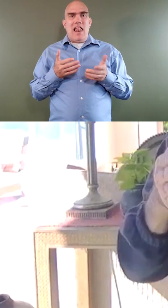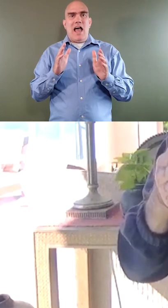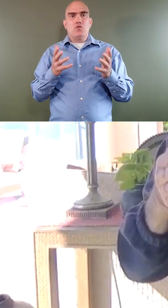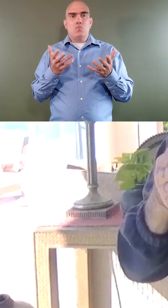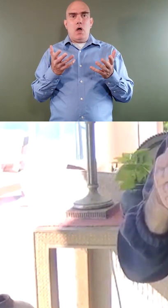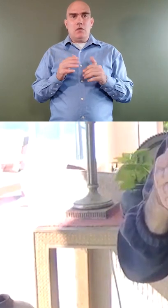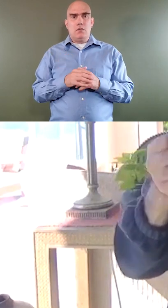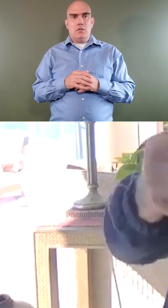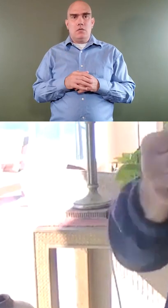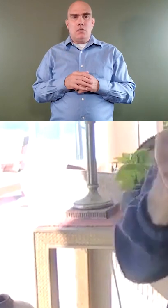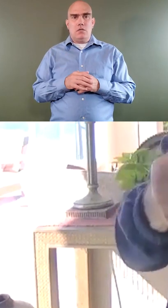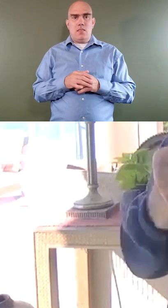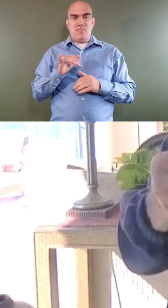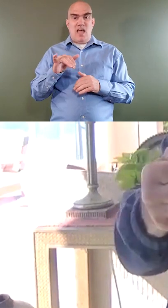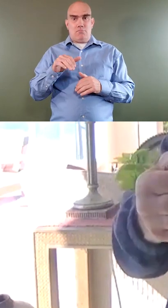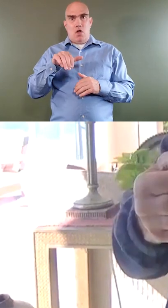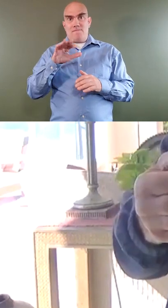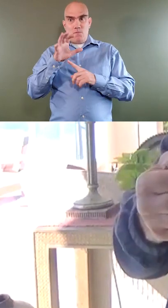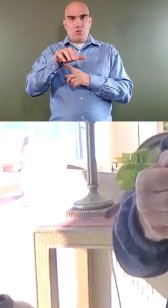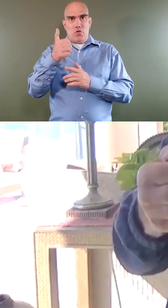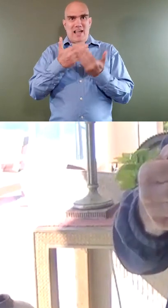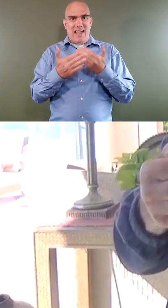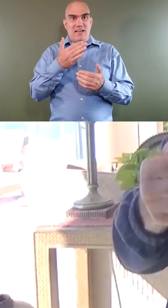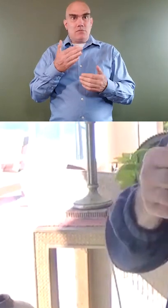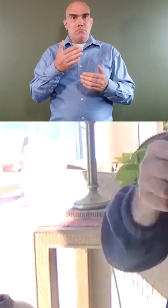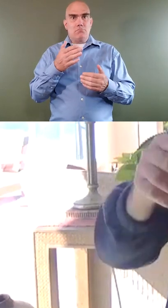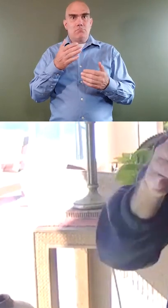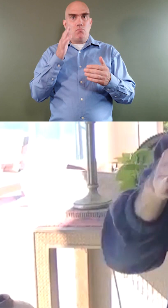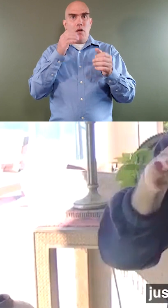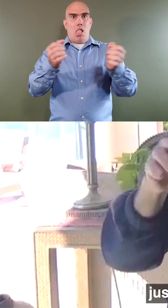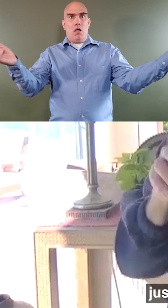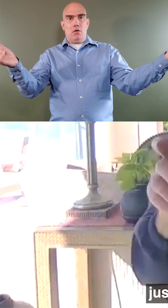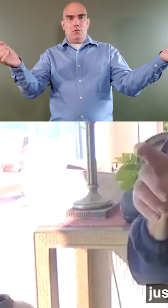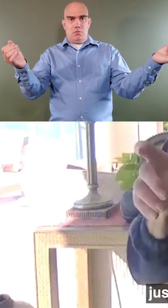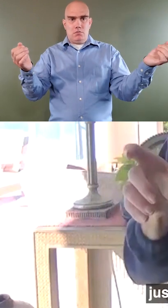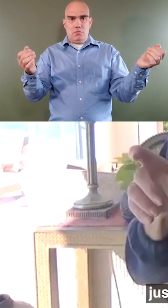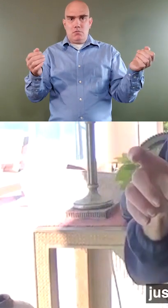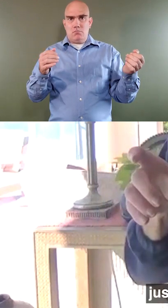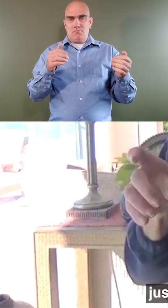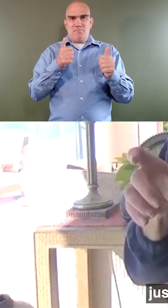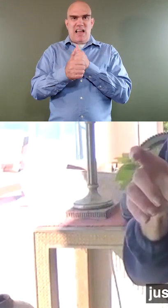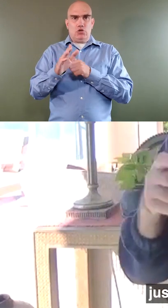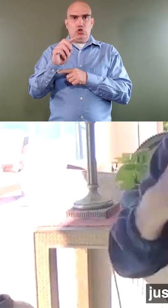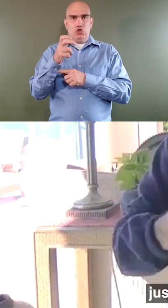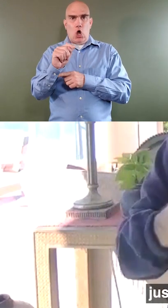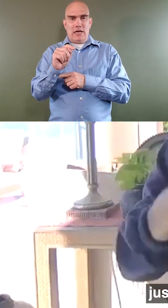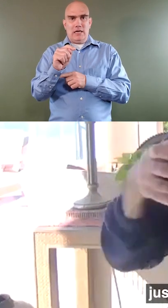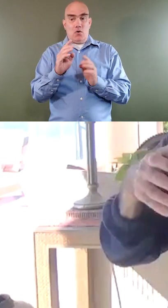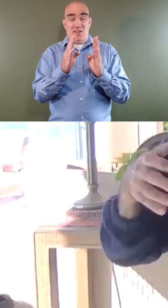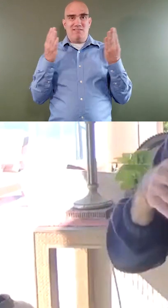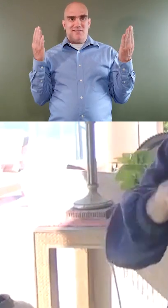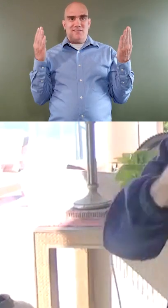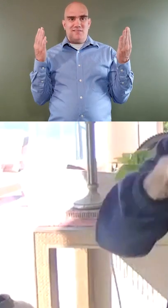the force that forces the other person's hands to deflect just a few inches past their